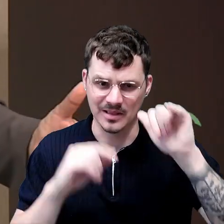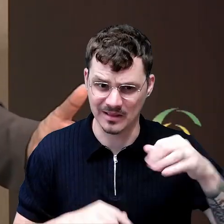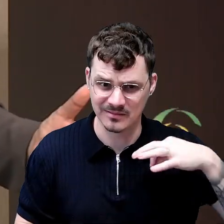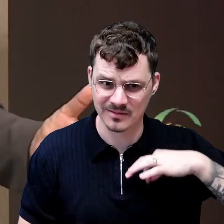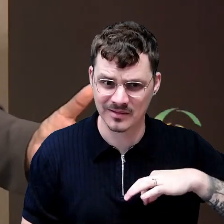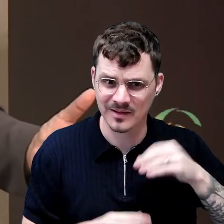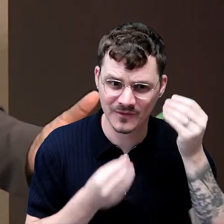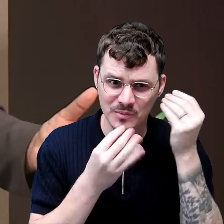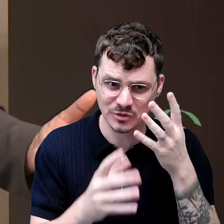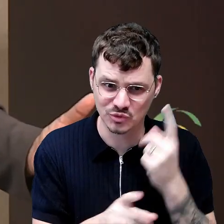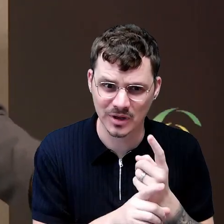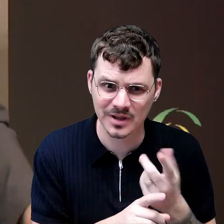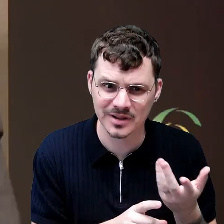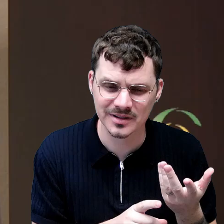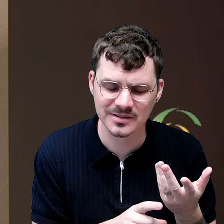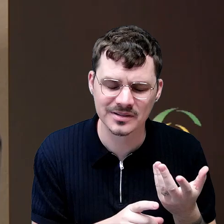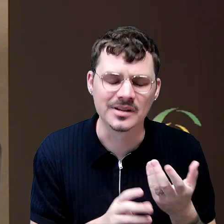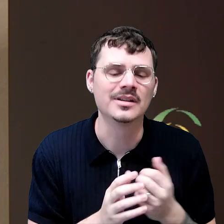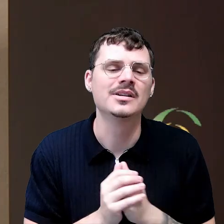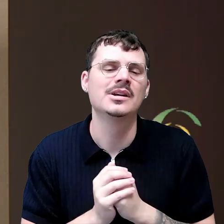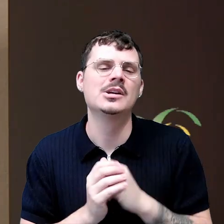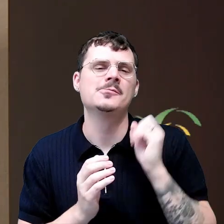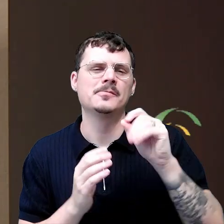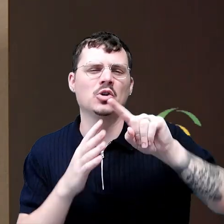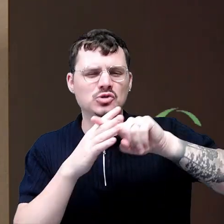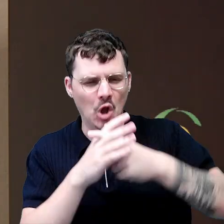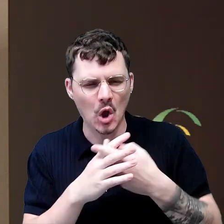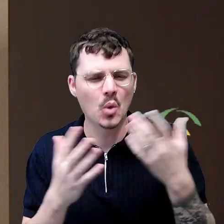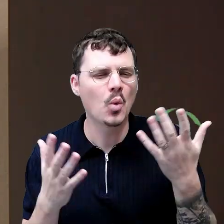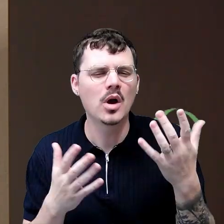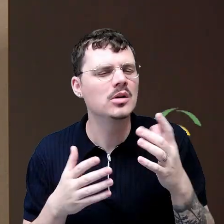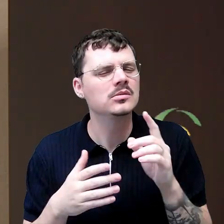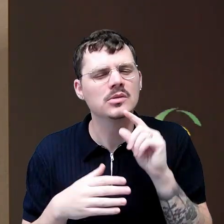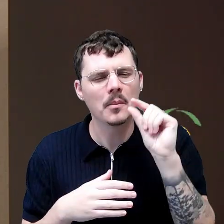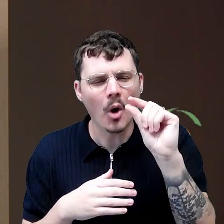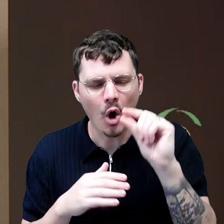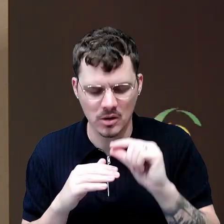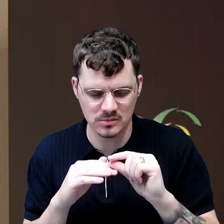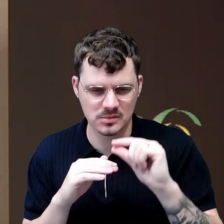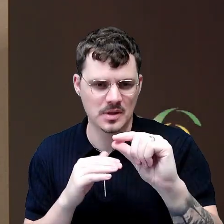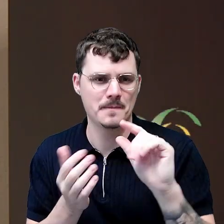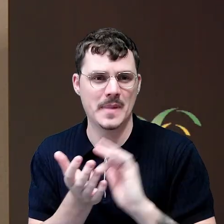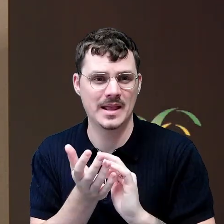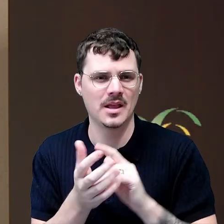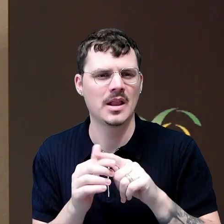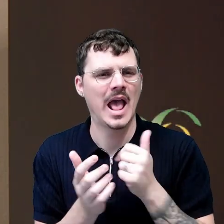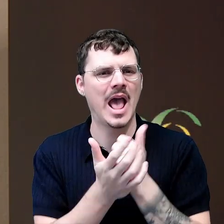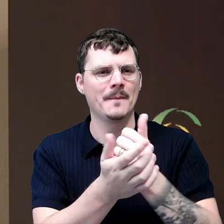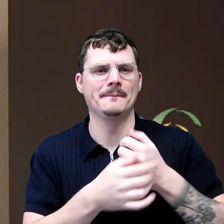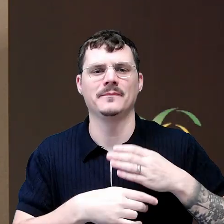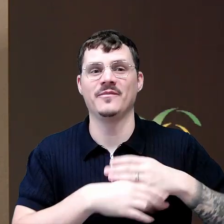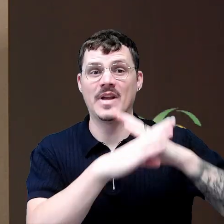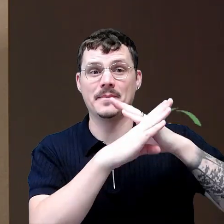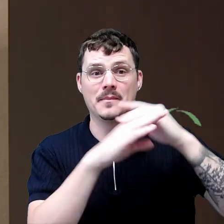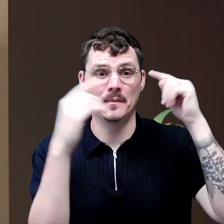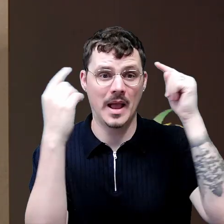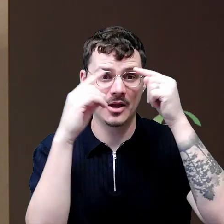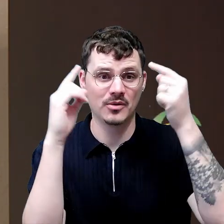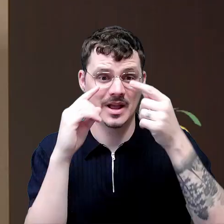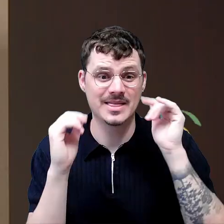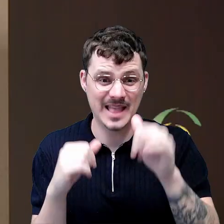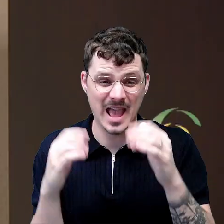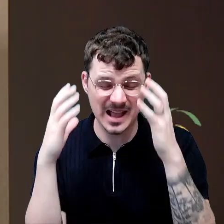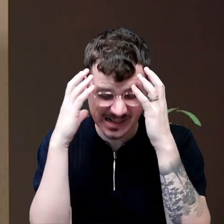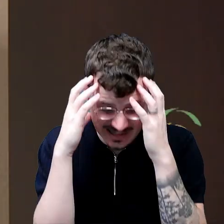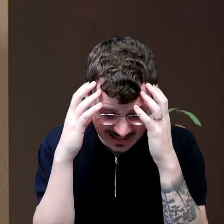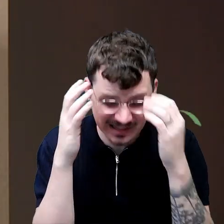that's probably pertinent, isn't it? So just start him on a dab of medicine to prevent migraines. And this